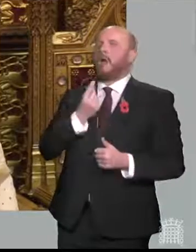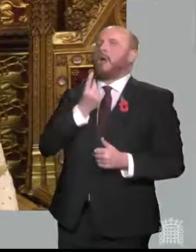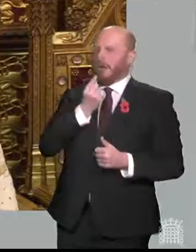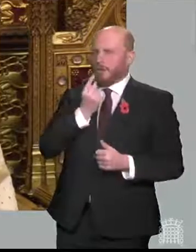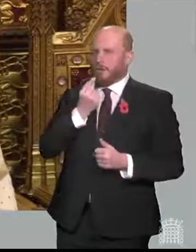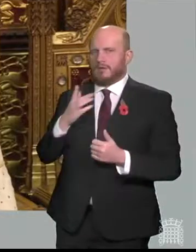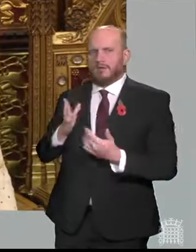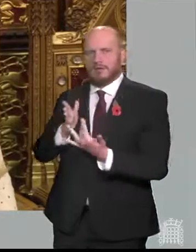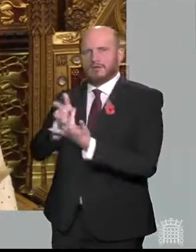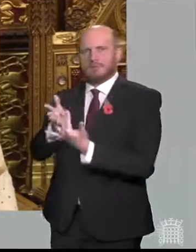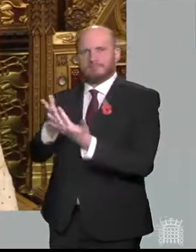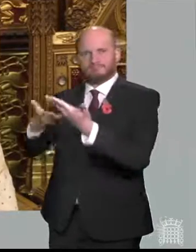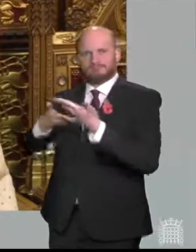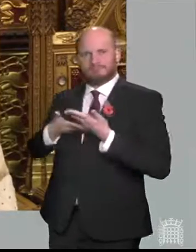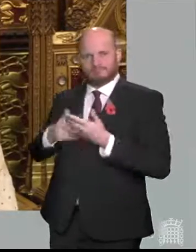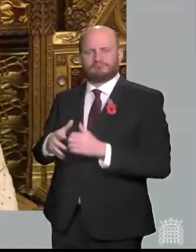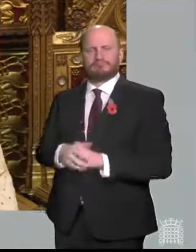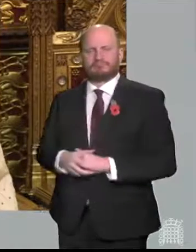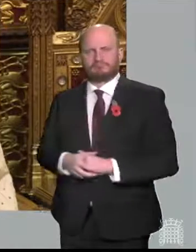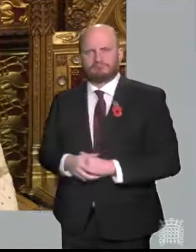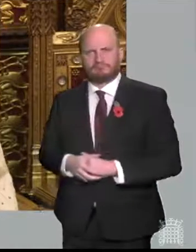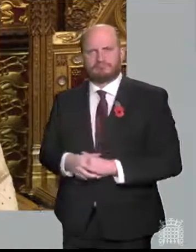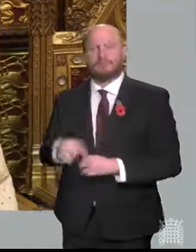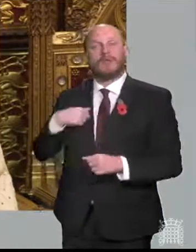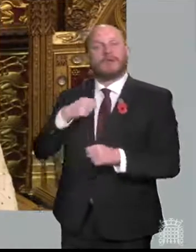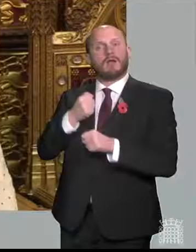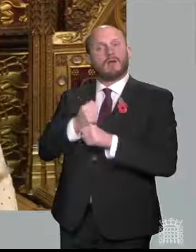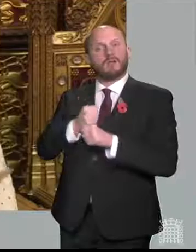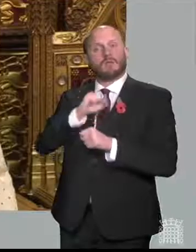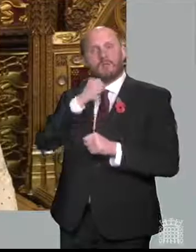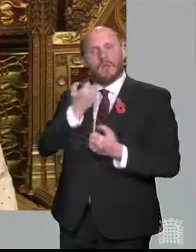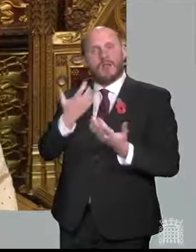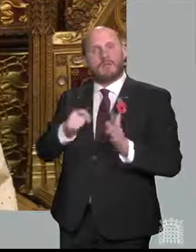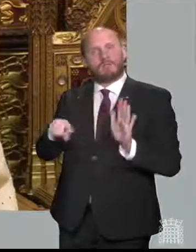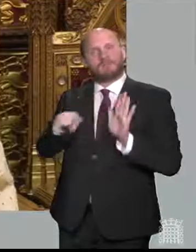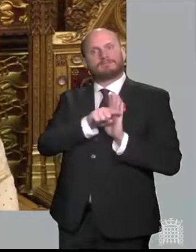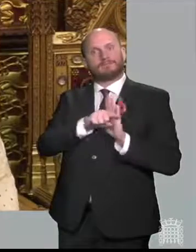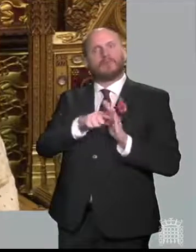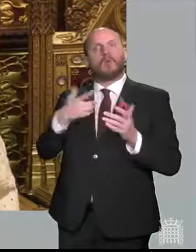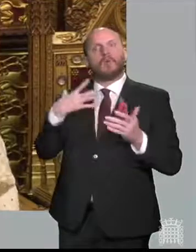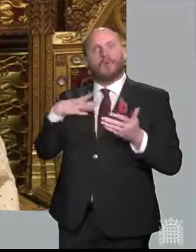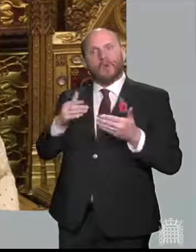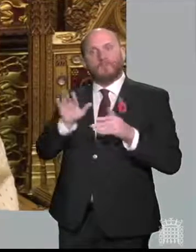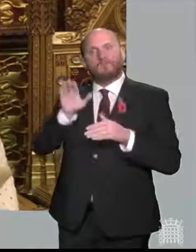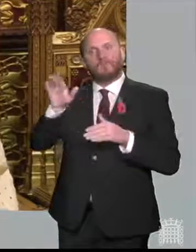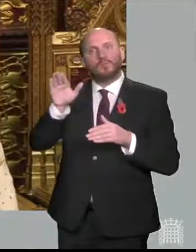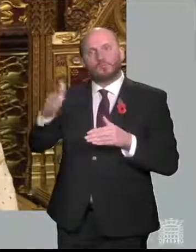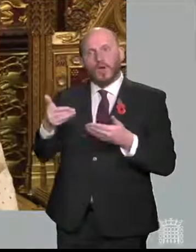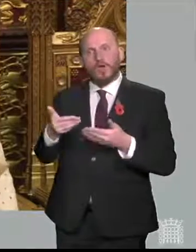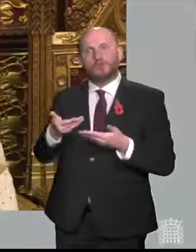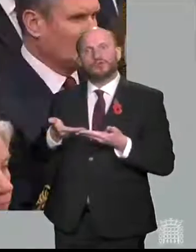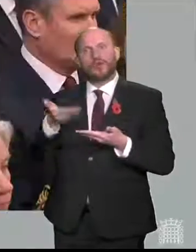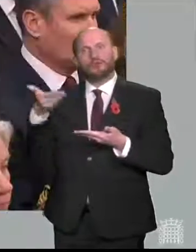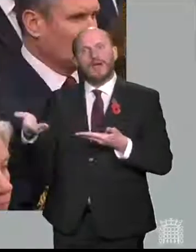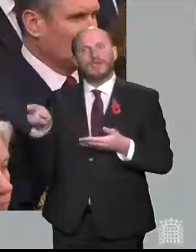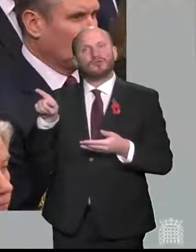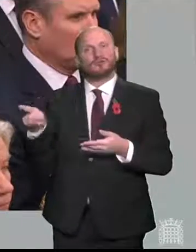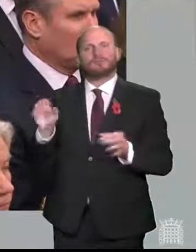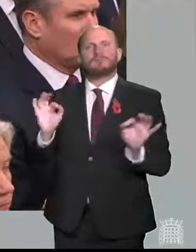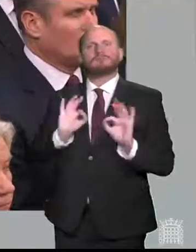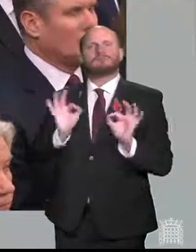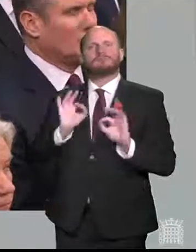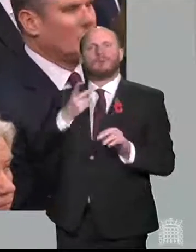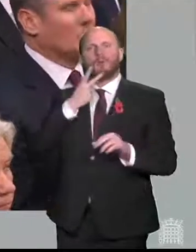My government will introduce legislation to create a smoke-free generation by restricting the sale